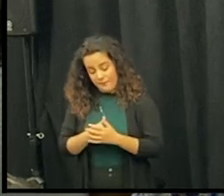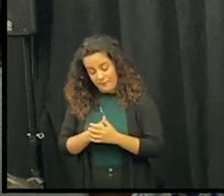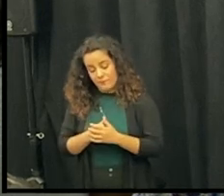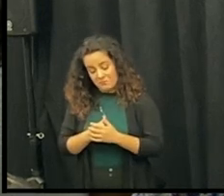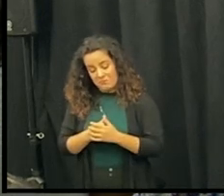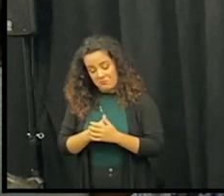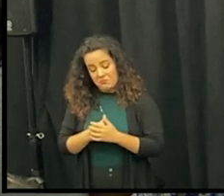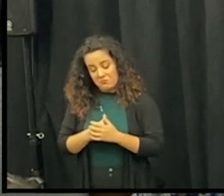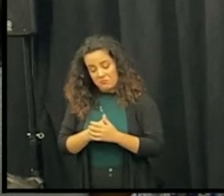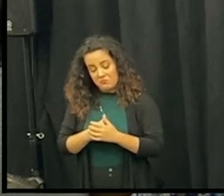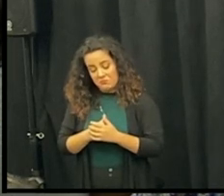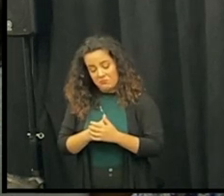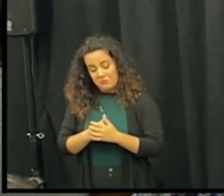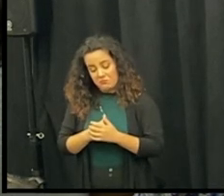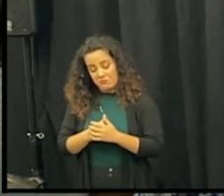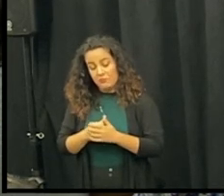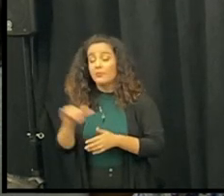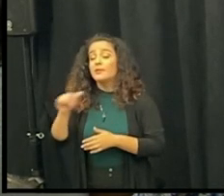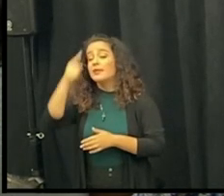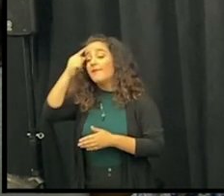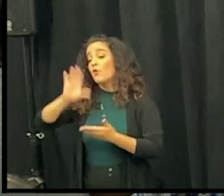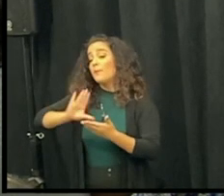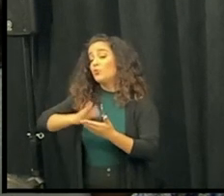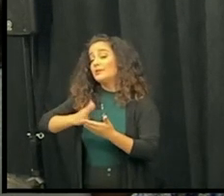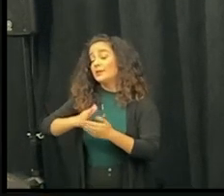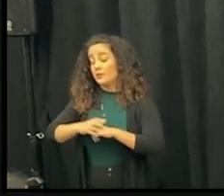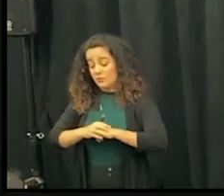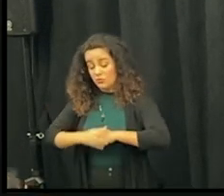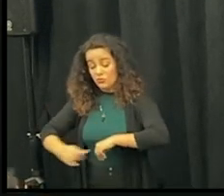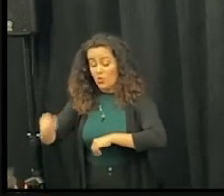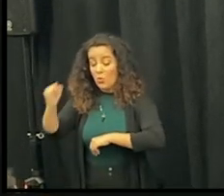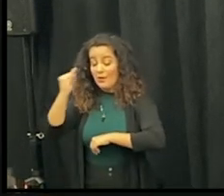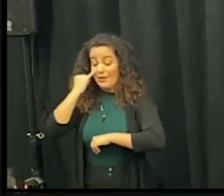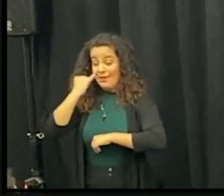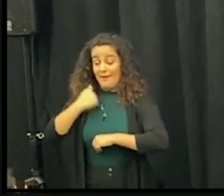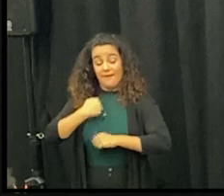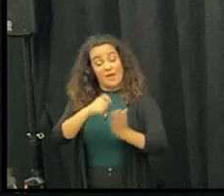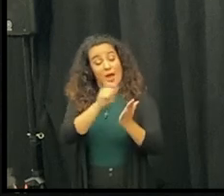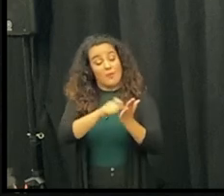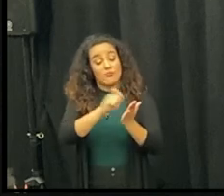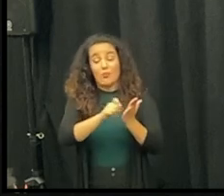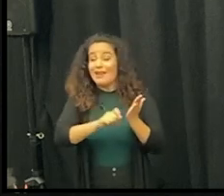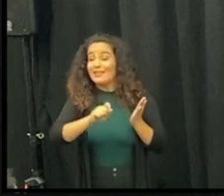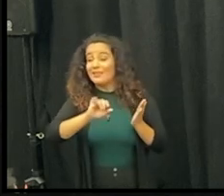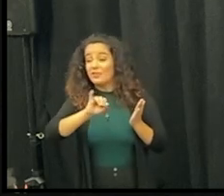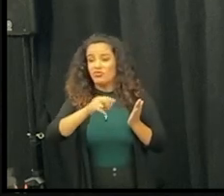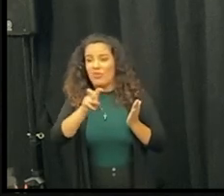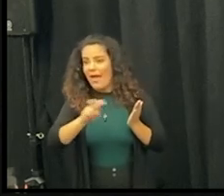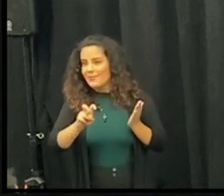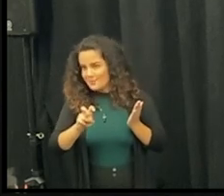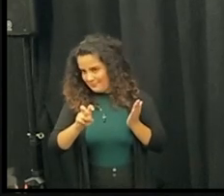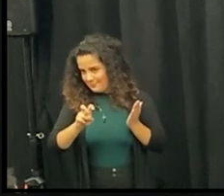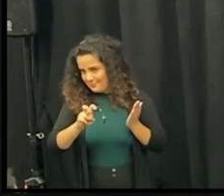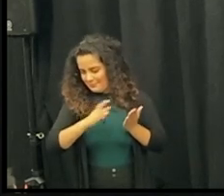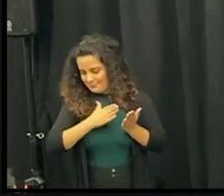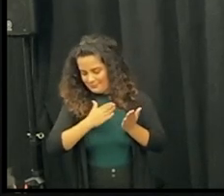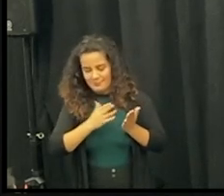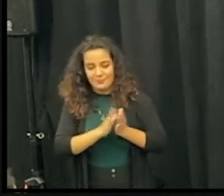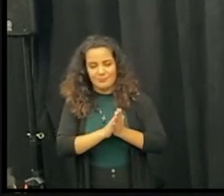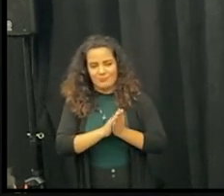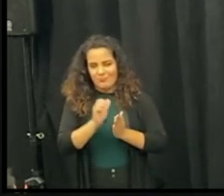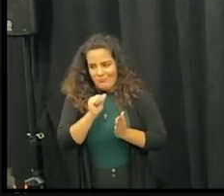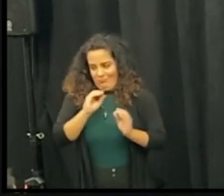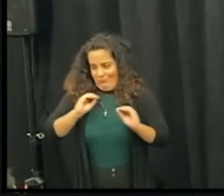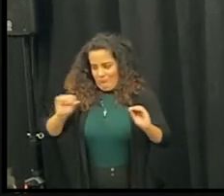it same goes with music, right? If I'm just writing jazz and it's just jazz and there's no other